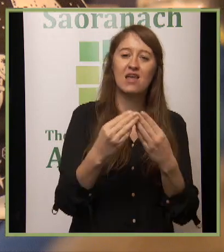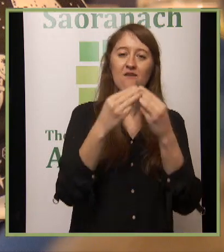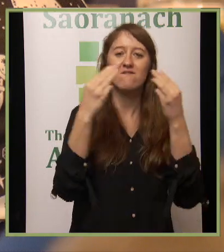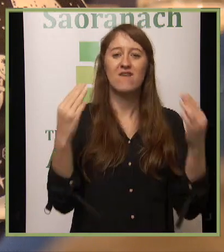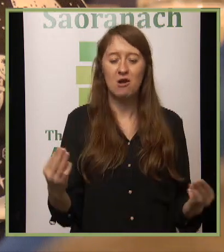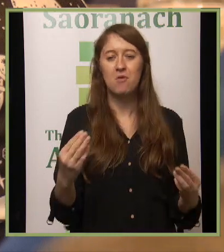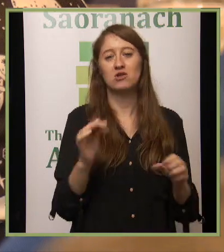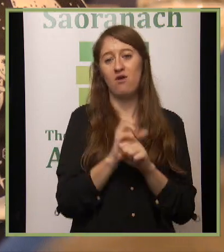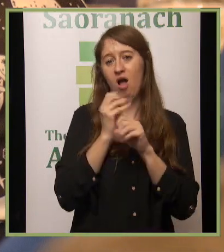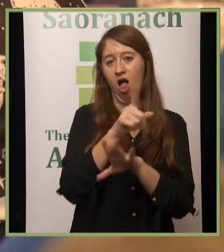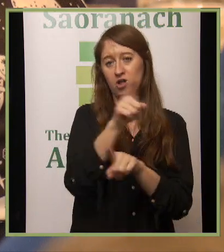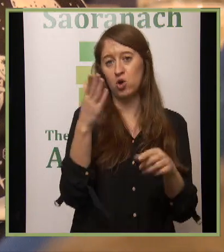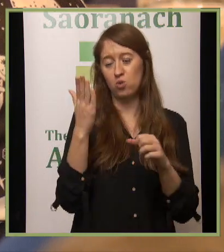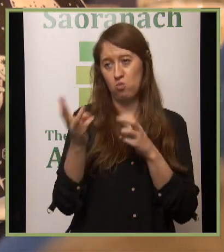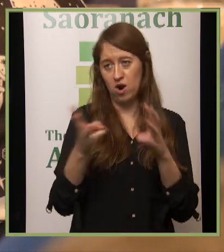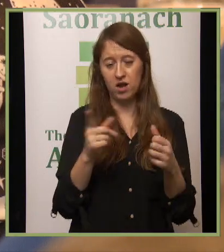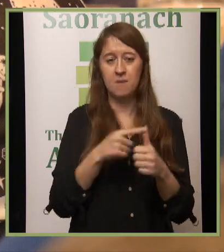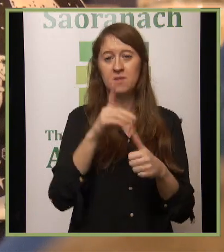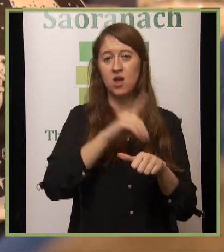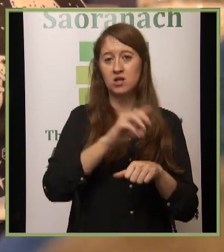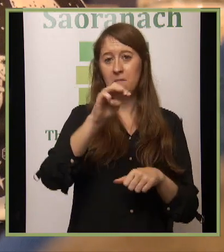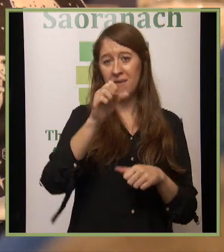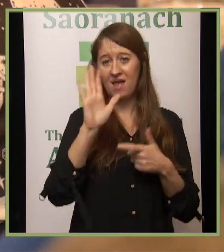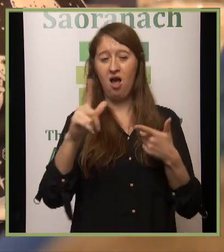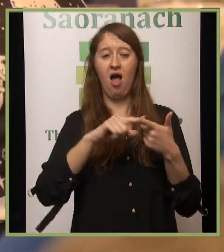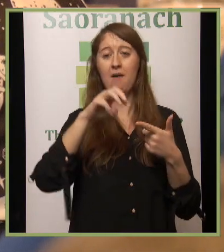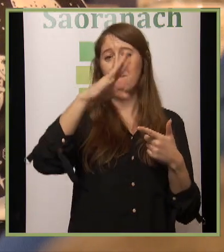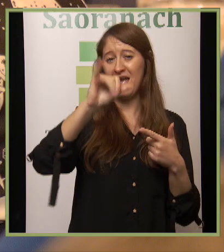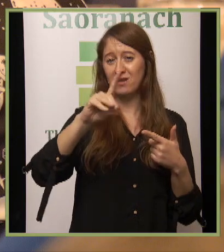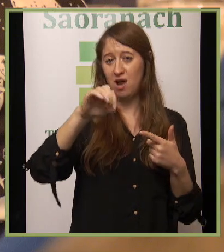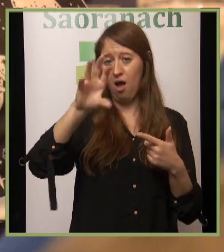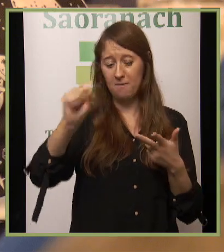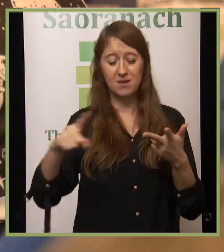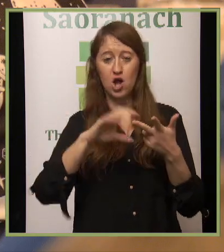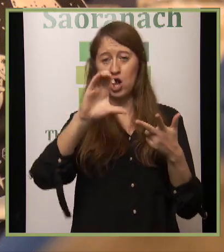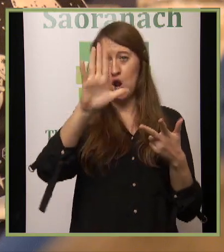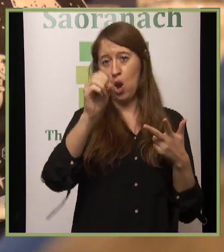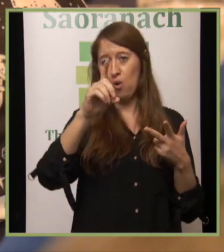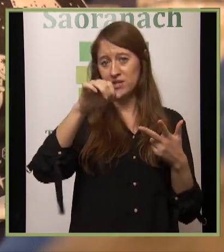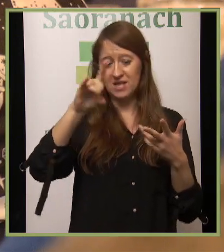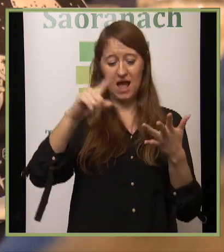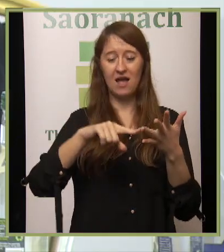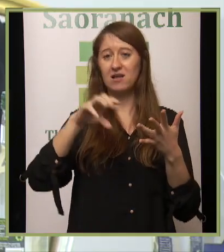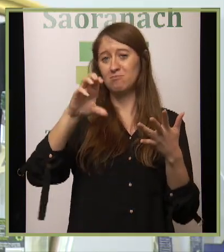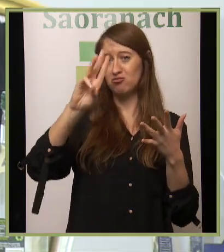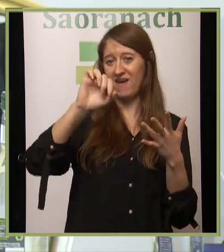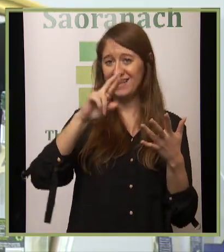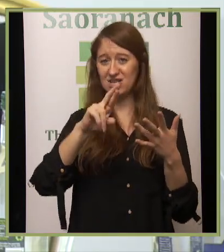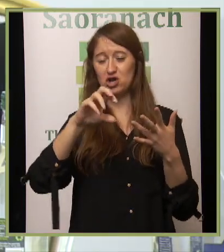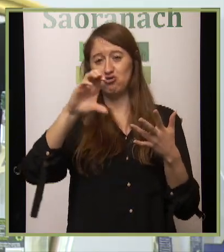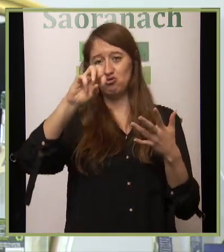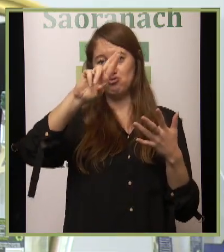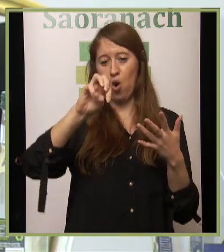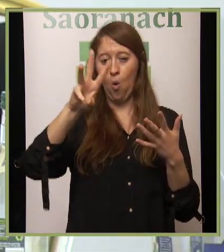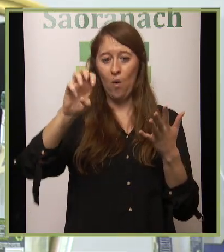Micheál O'Cinnéide, to Dr. Mary Dobbs, to Dr. Clodagh Harris, to Professor Tahaz Crowe, and Professor Jenny McElwain, and